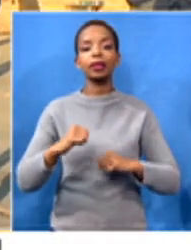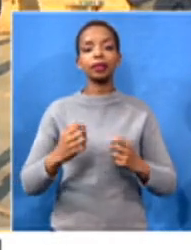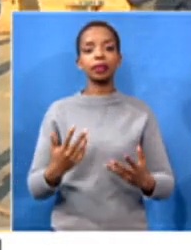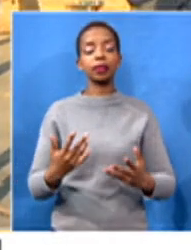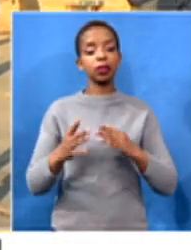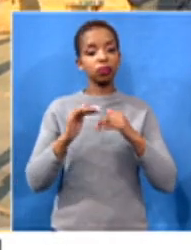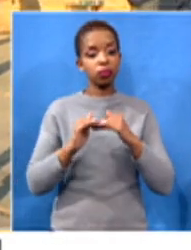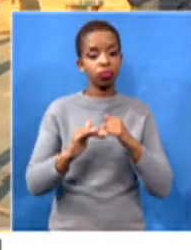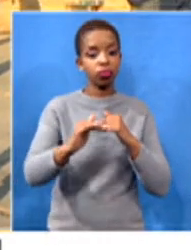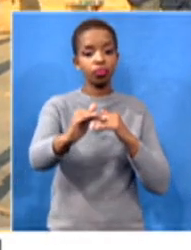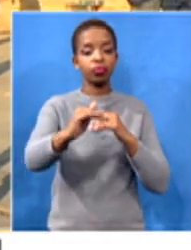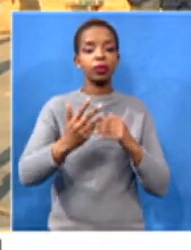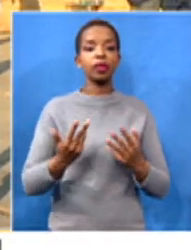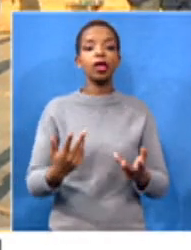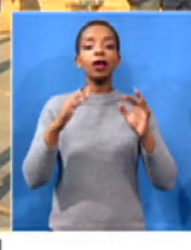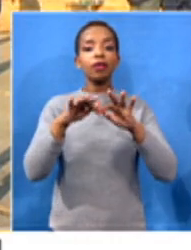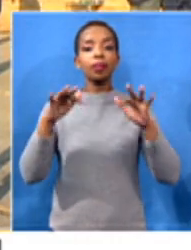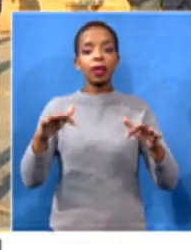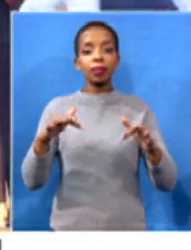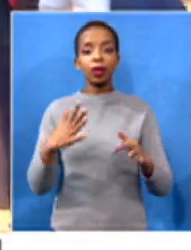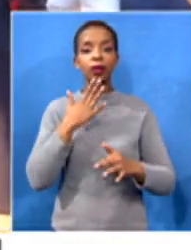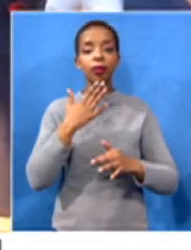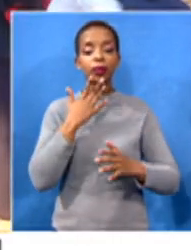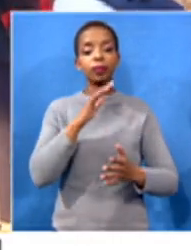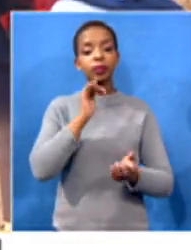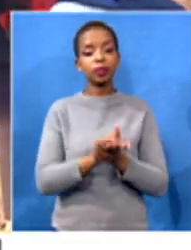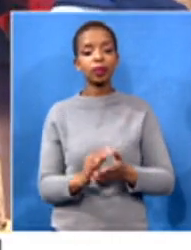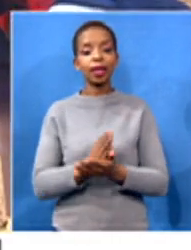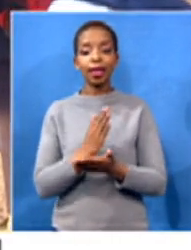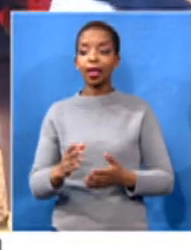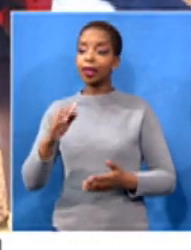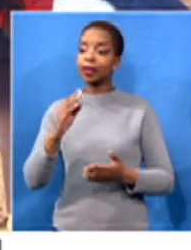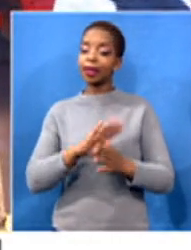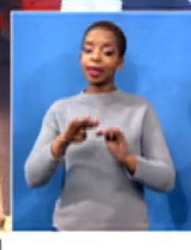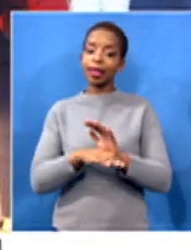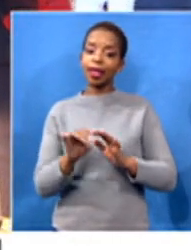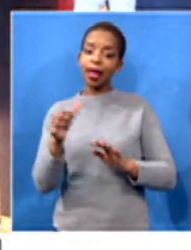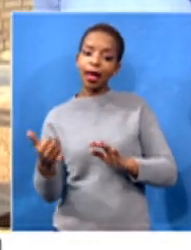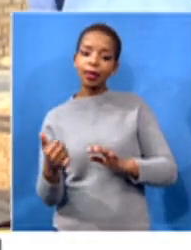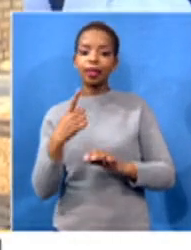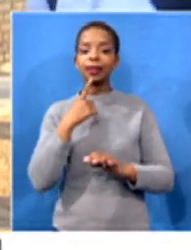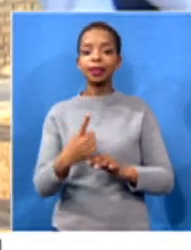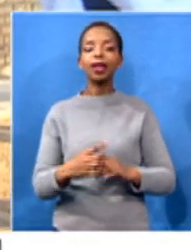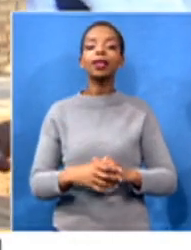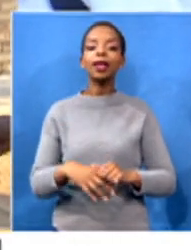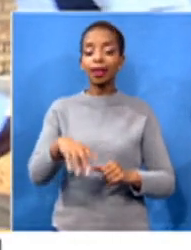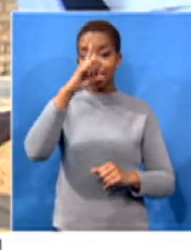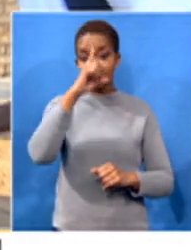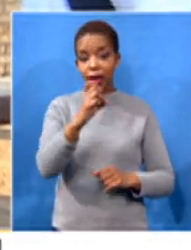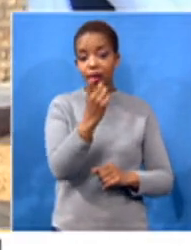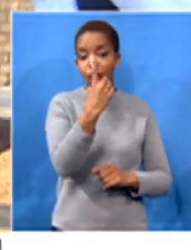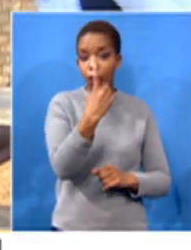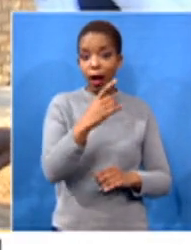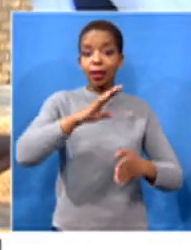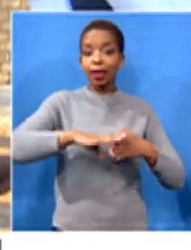like Martin Gustafsson and others who are experts in this area, tell me that they believe that one of the reasons that there was that improvement